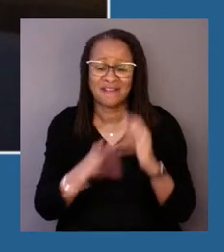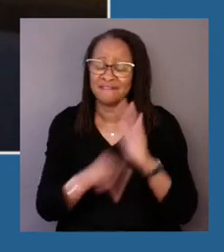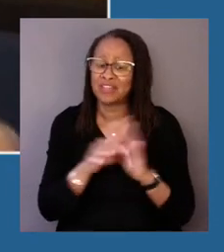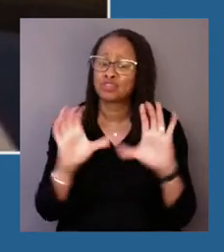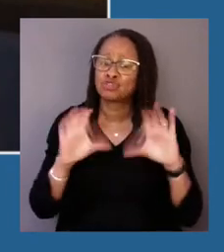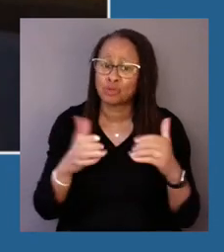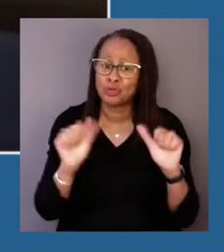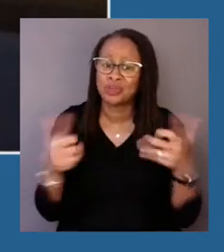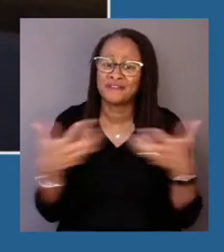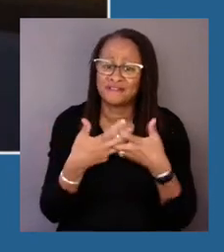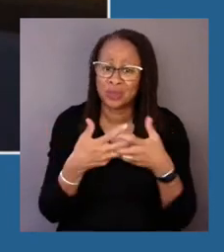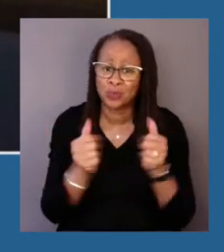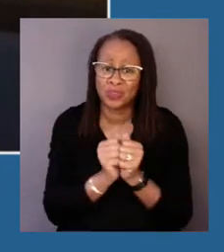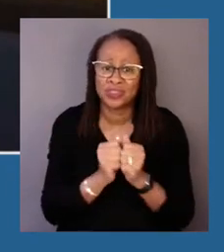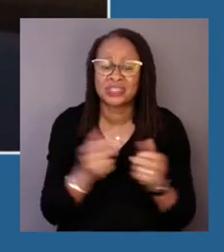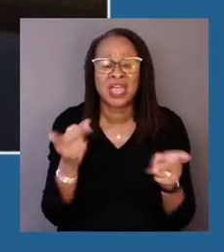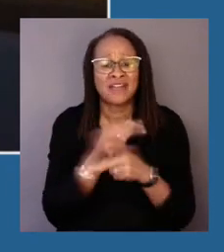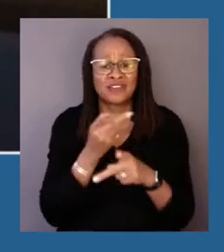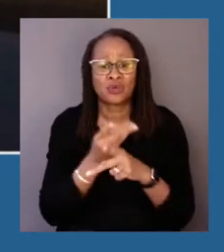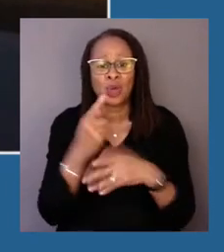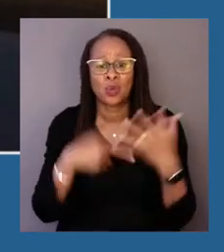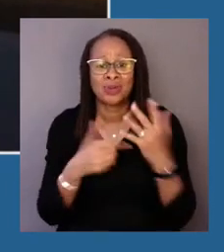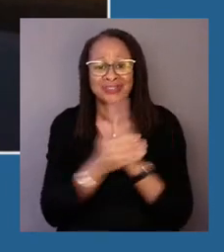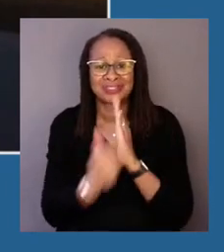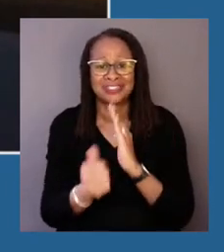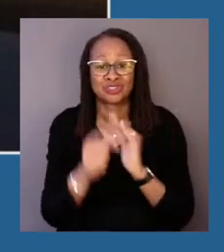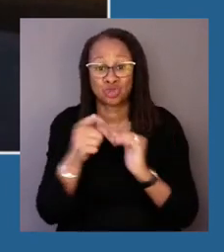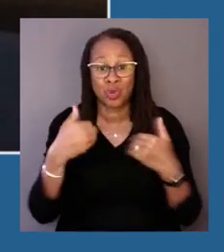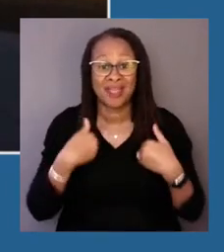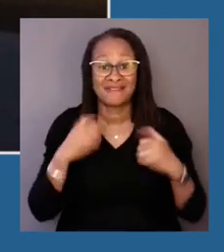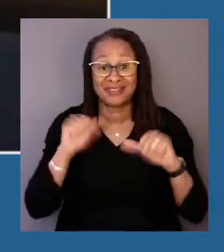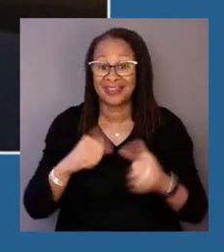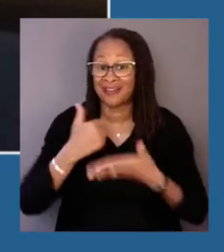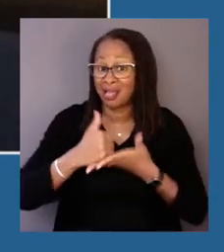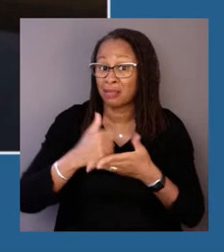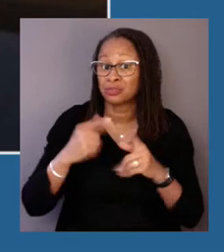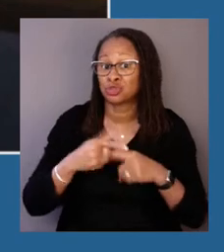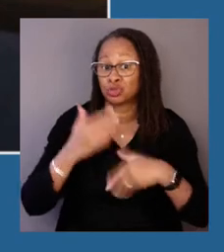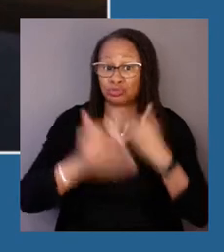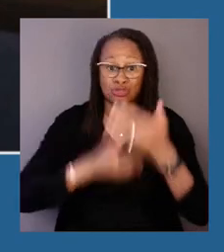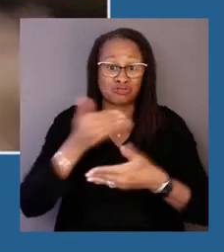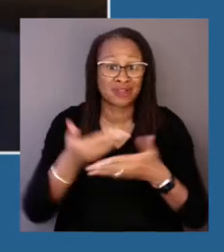figure out what skills you have that can help to progress things.